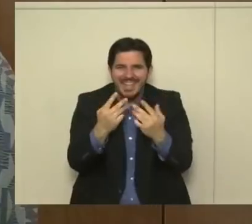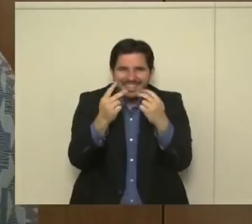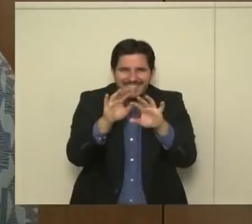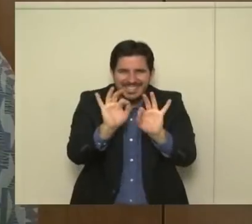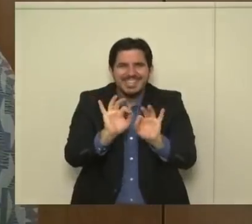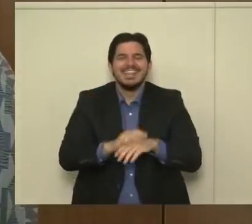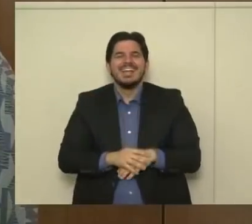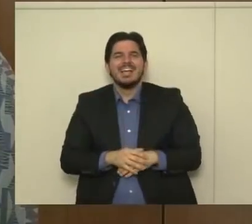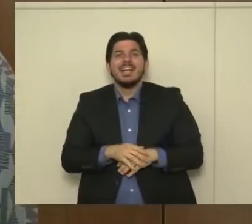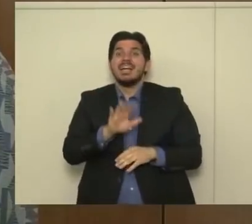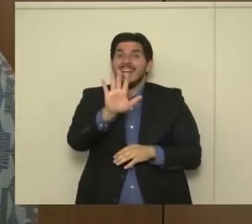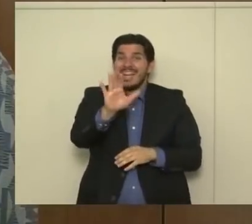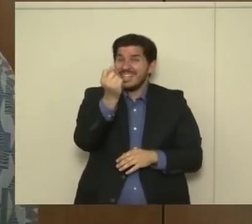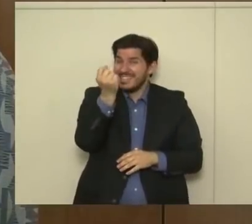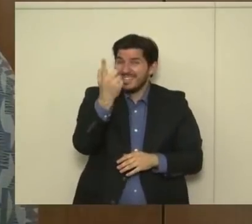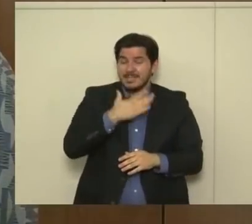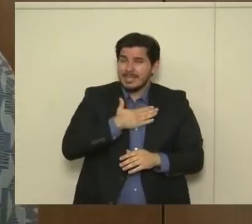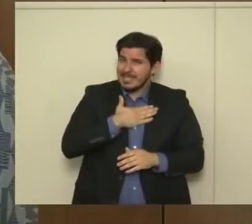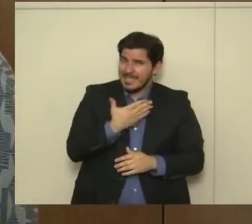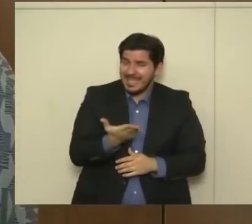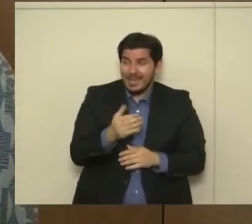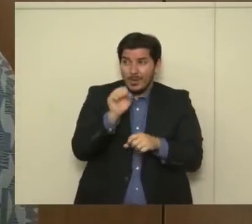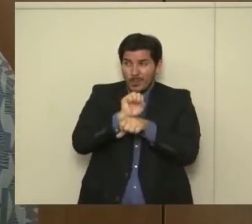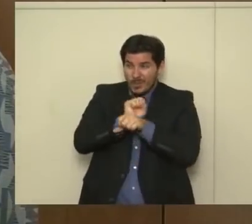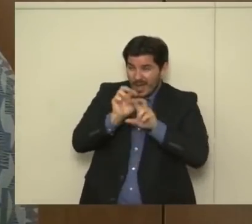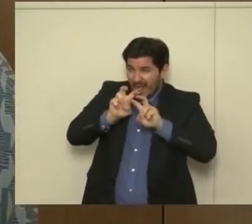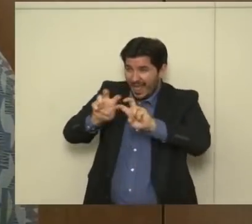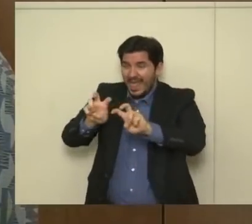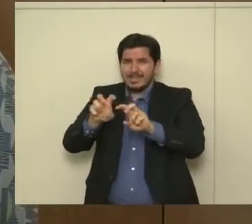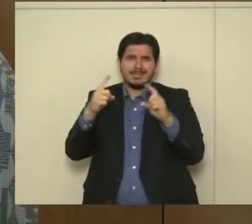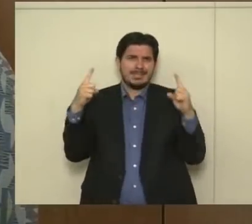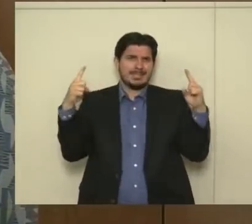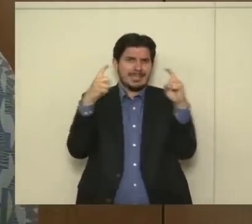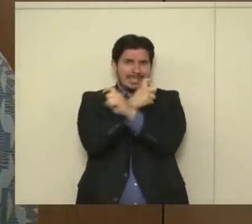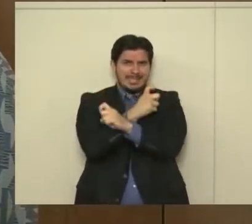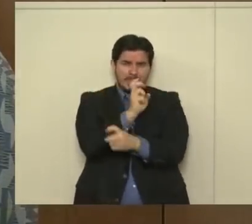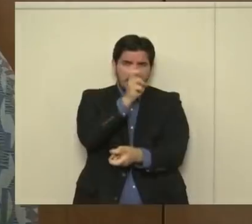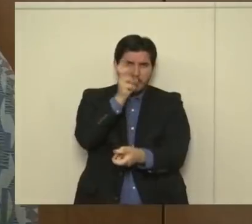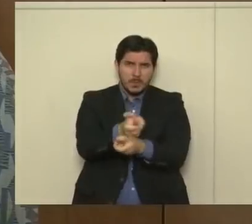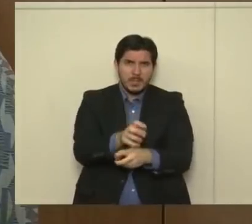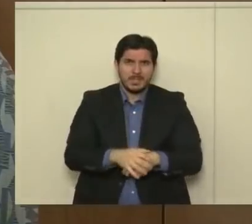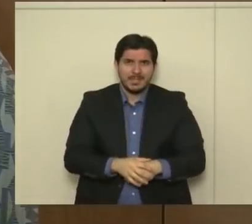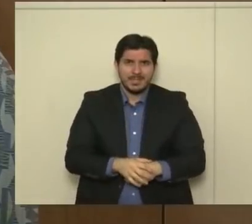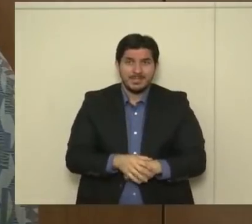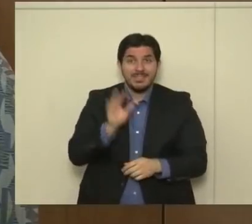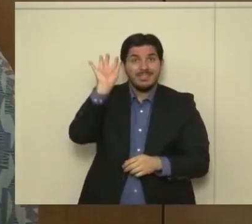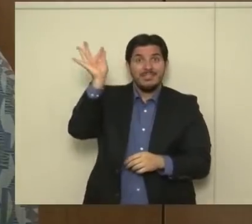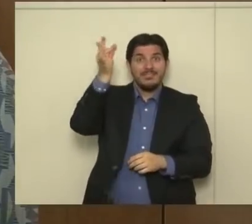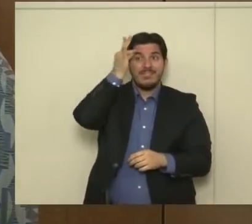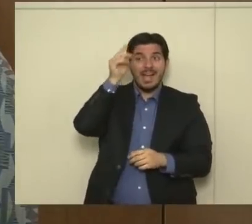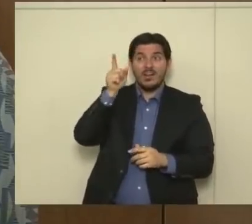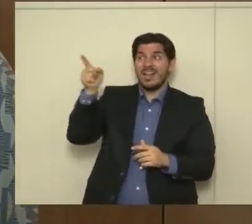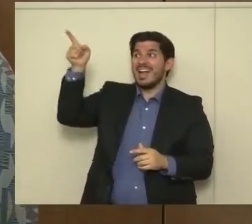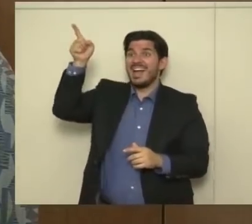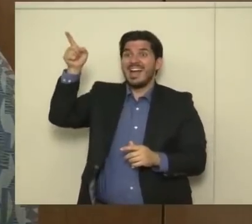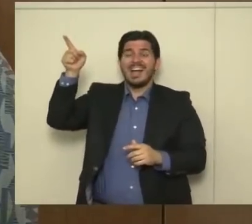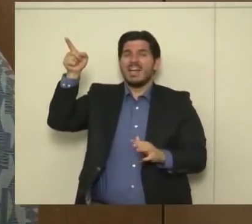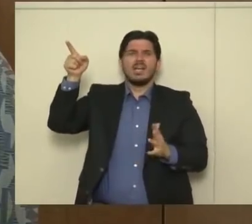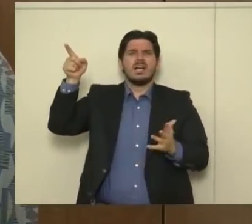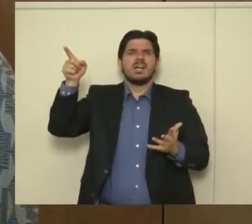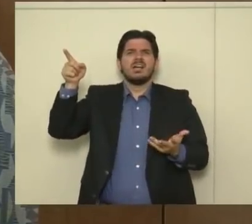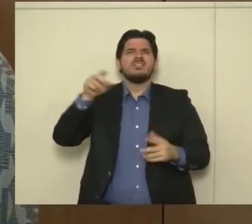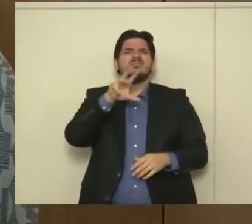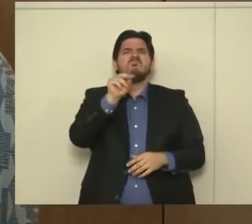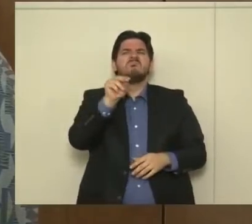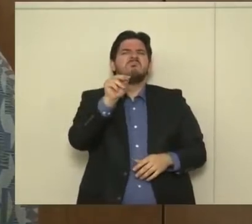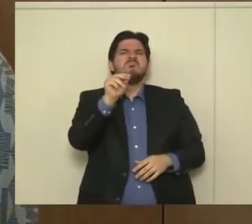really complicated work. And part of the problem at the federal level is they try to say it's not complicated, don't be afraid of